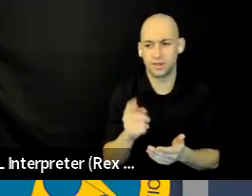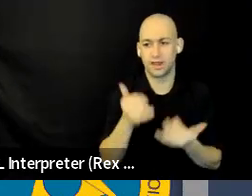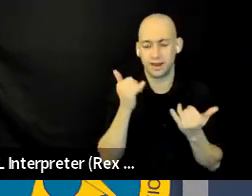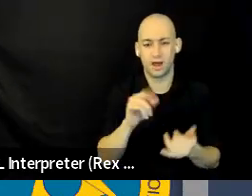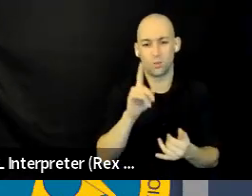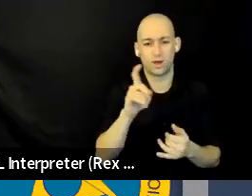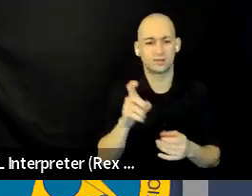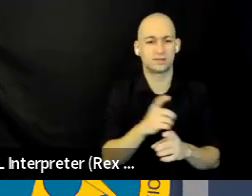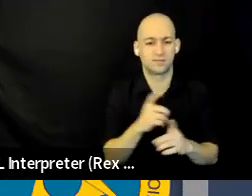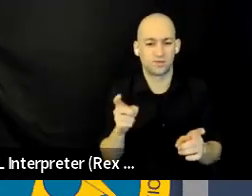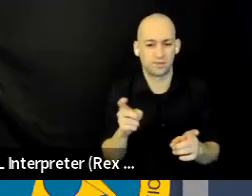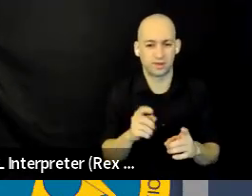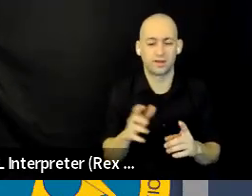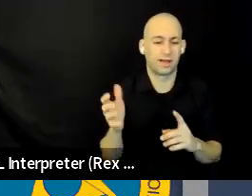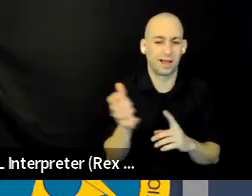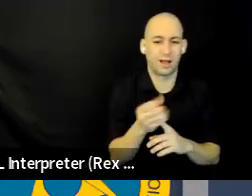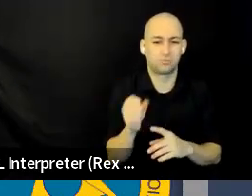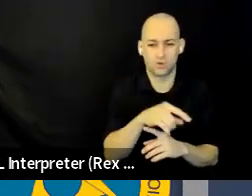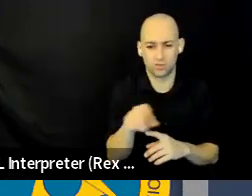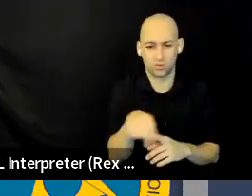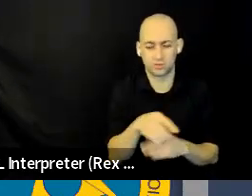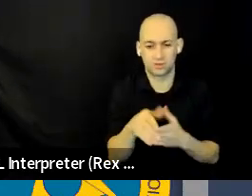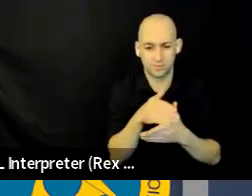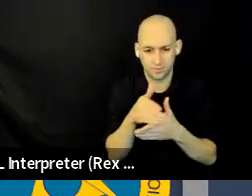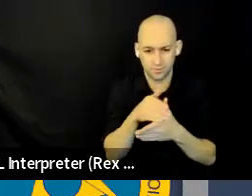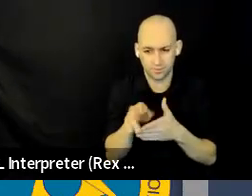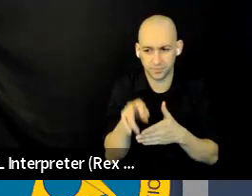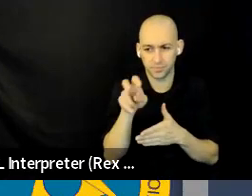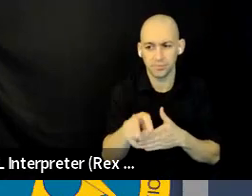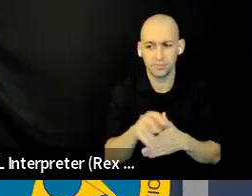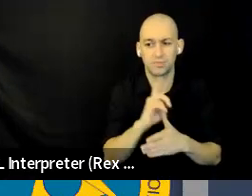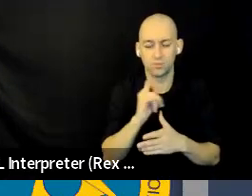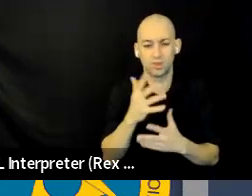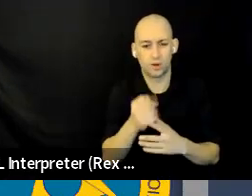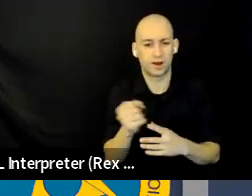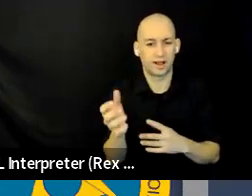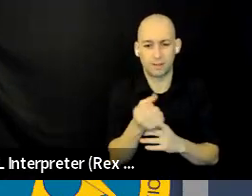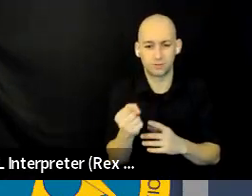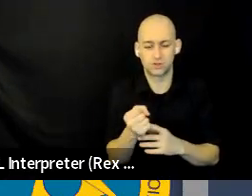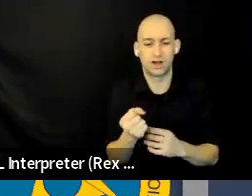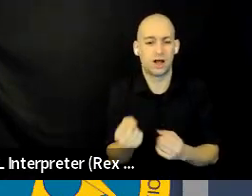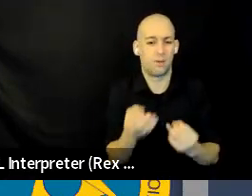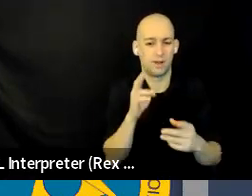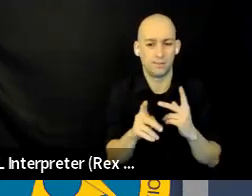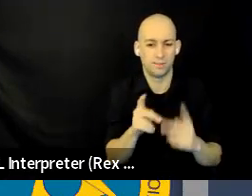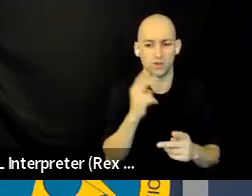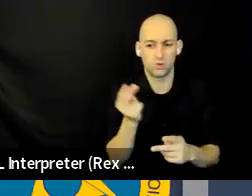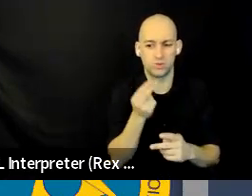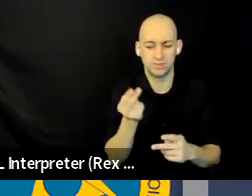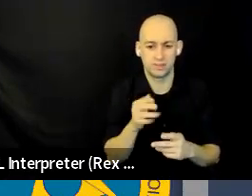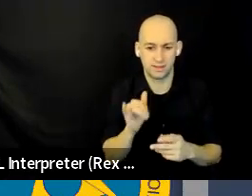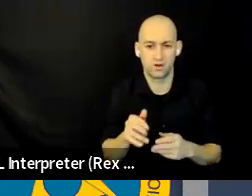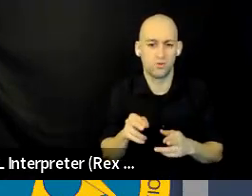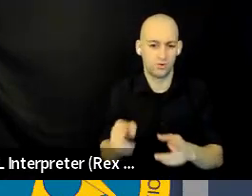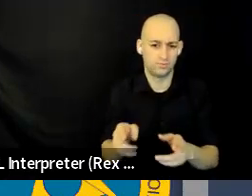little differently so that we capture those in-between trips. So we're actually capturing how many people are using our sidewalks, how many people are using our